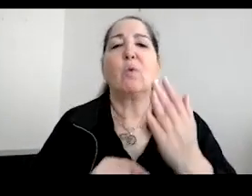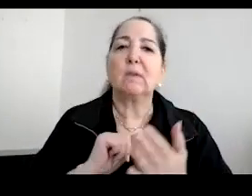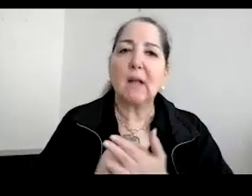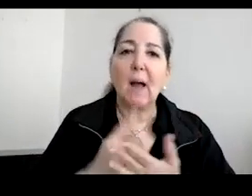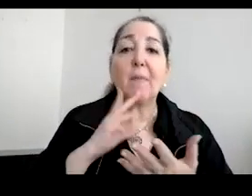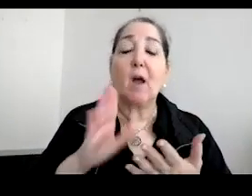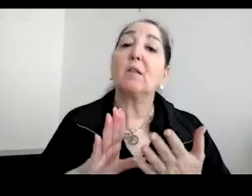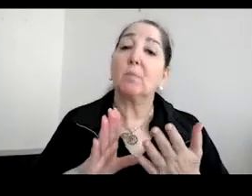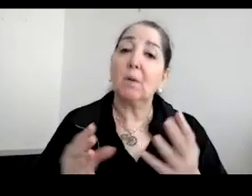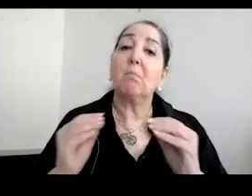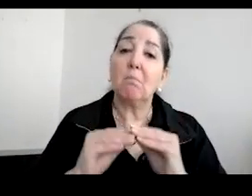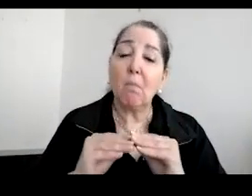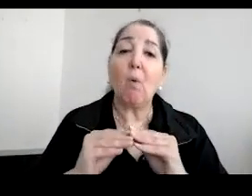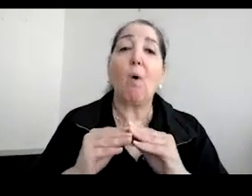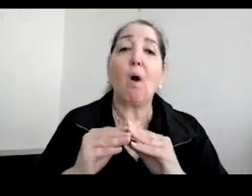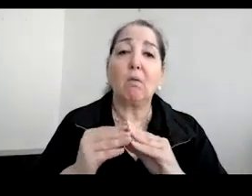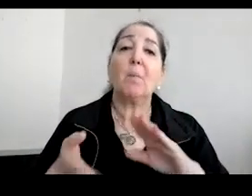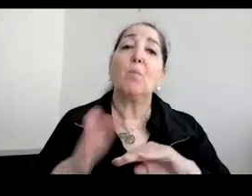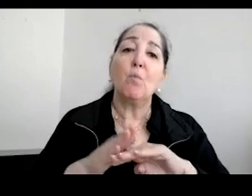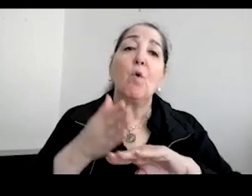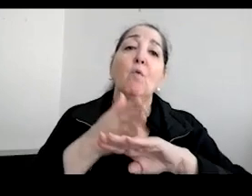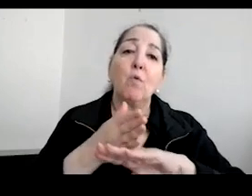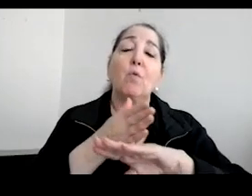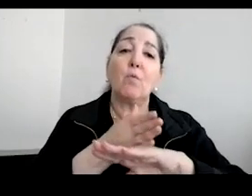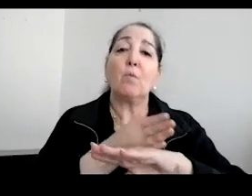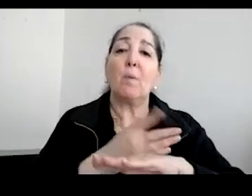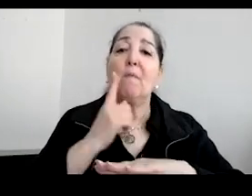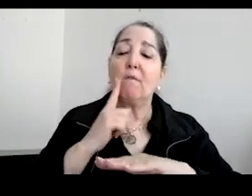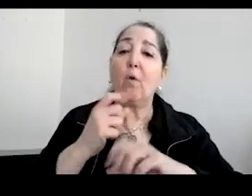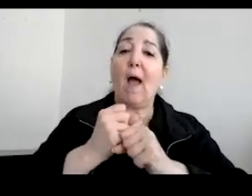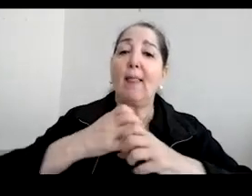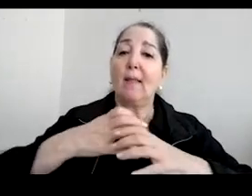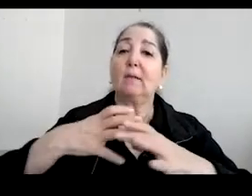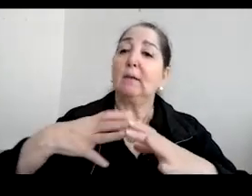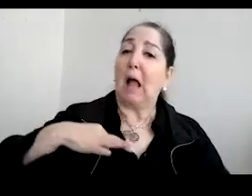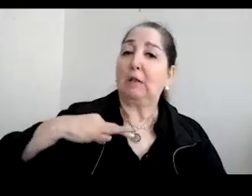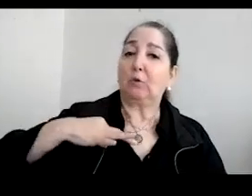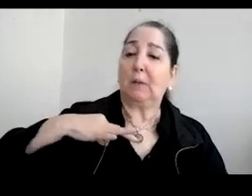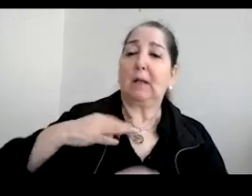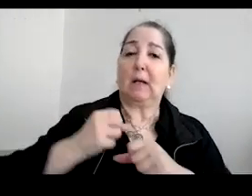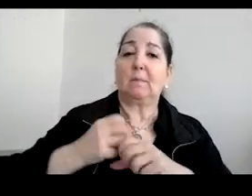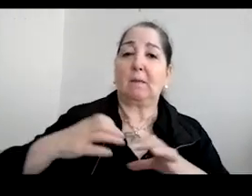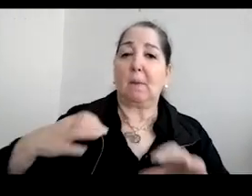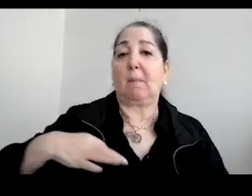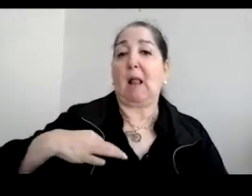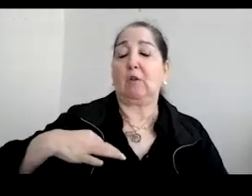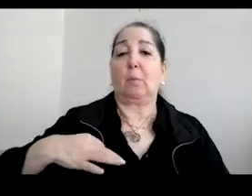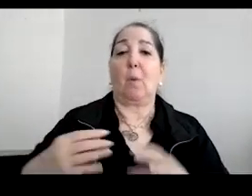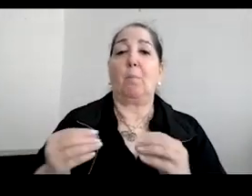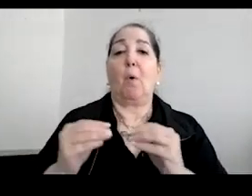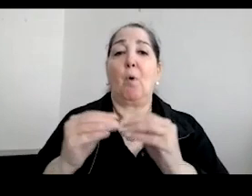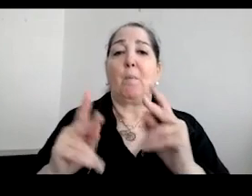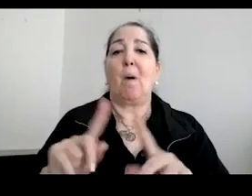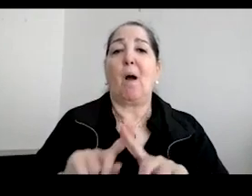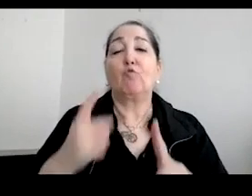steady progress in expanding eligibility, but in more recent times, in the Great Recession and so on,